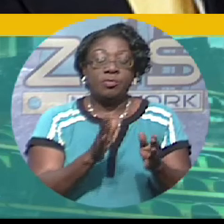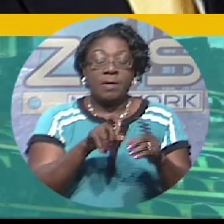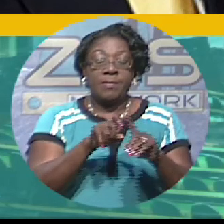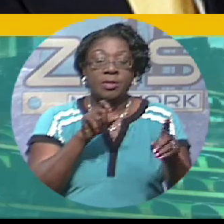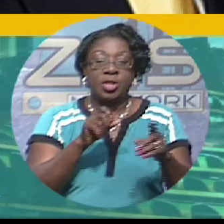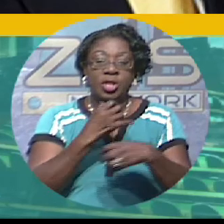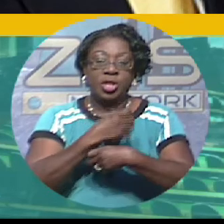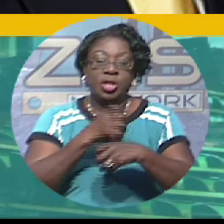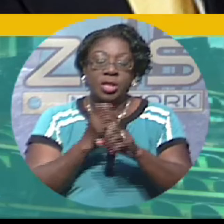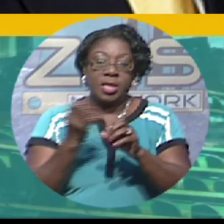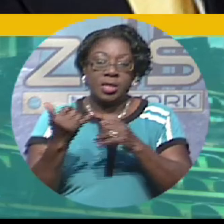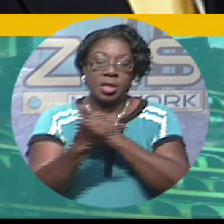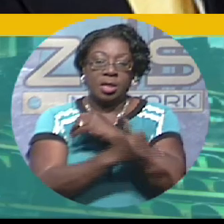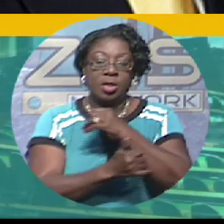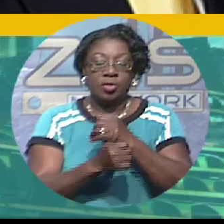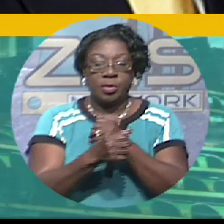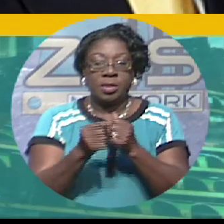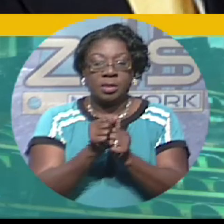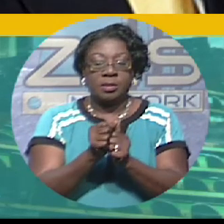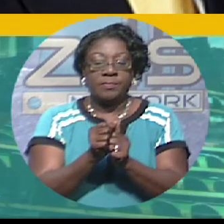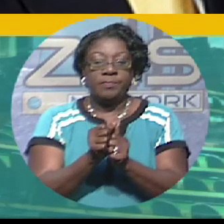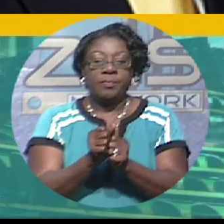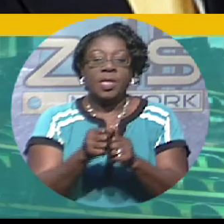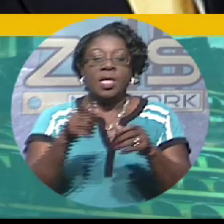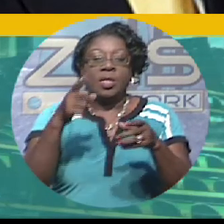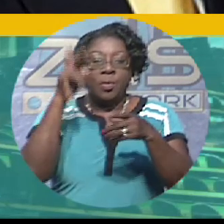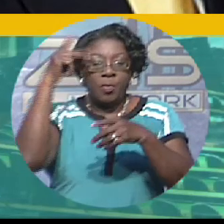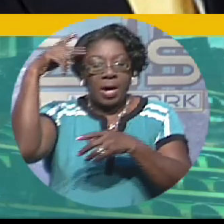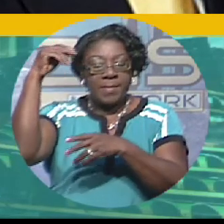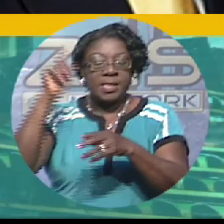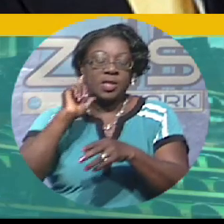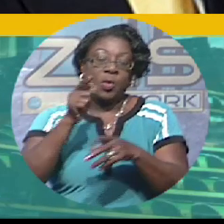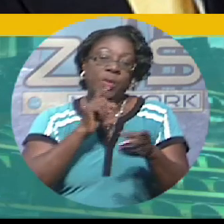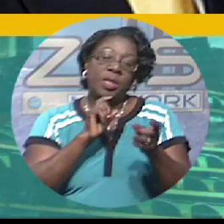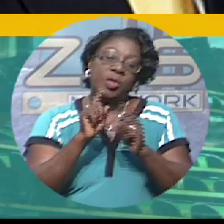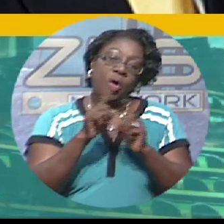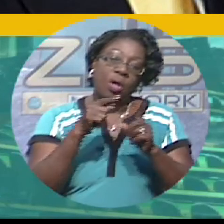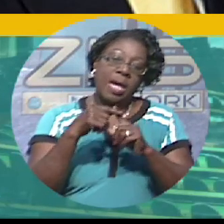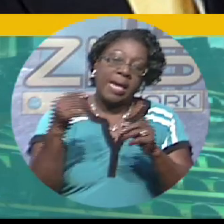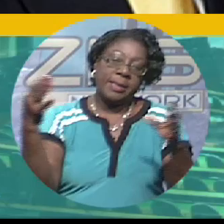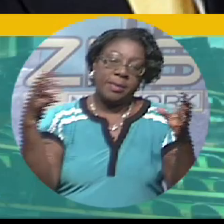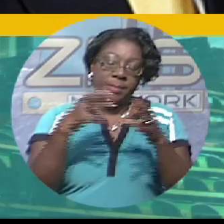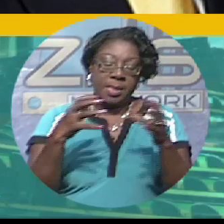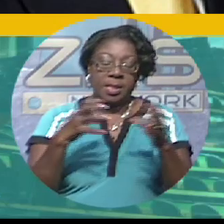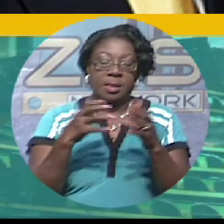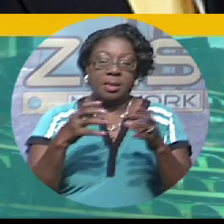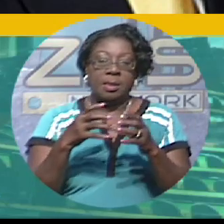government officials, are expected to address the summit. The senior government delegation is due back in the country on Wednesday.